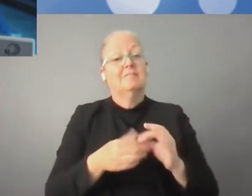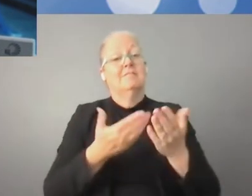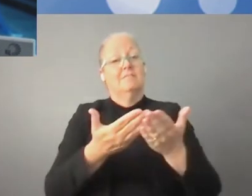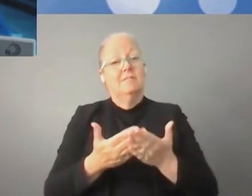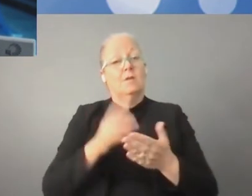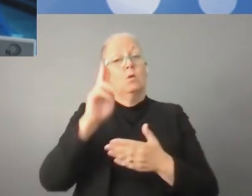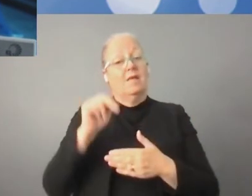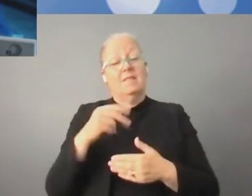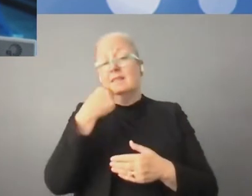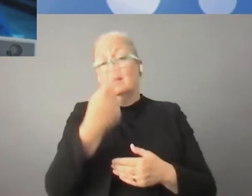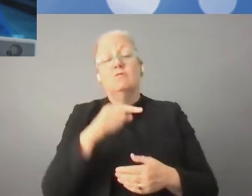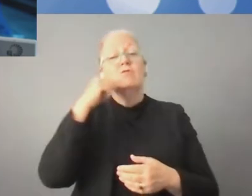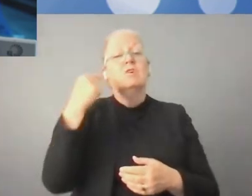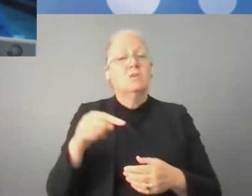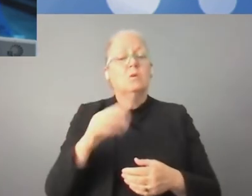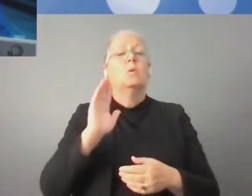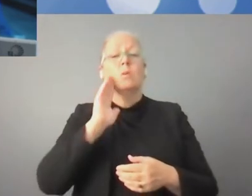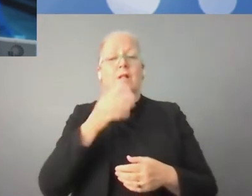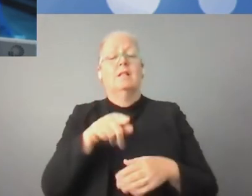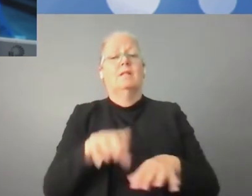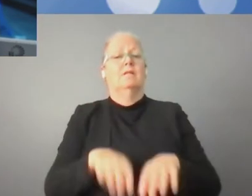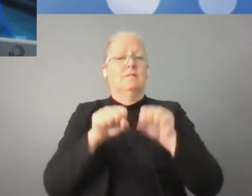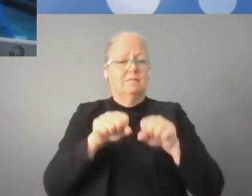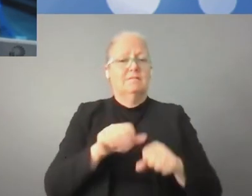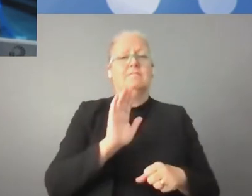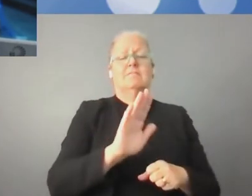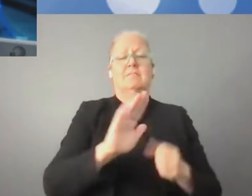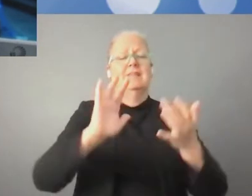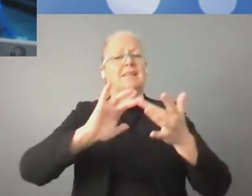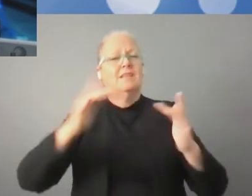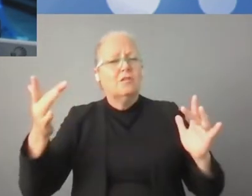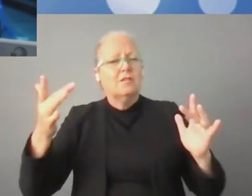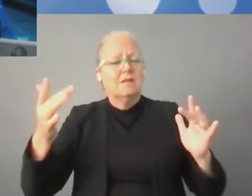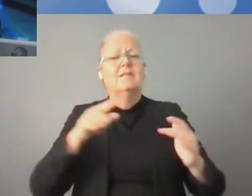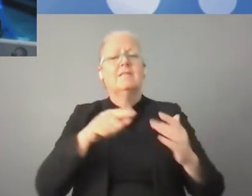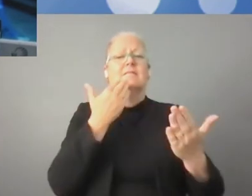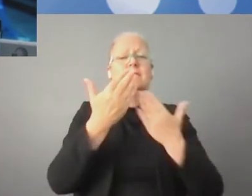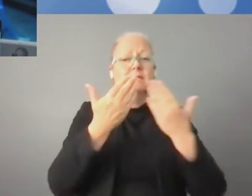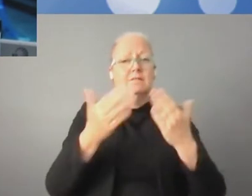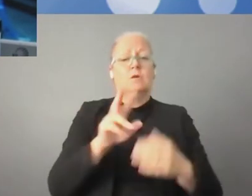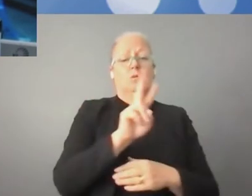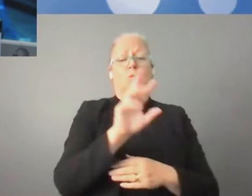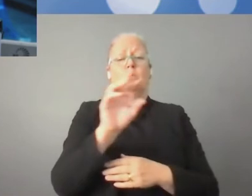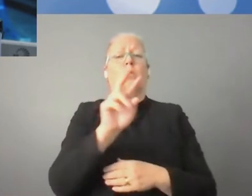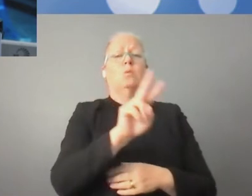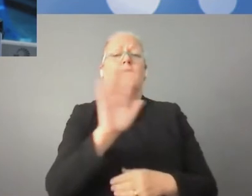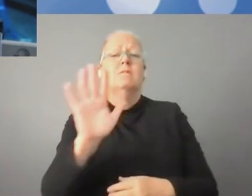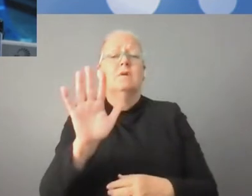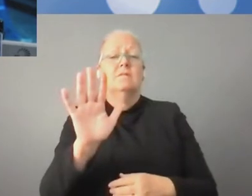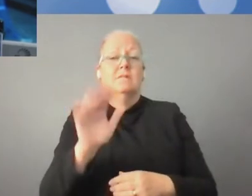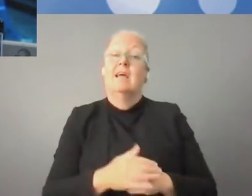russia will host the 20th um internet governance forum in 2025. it will be a great